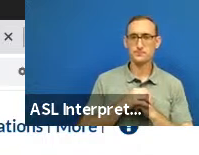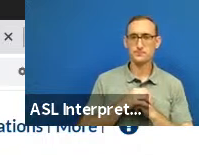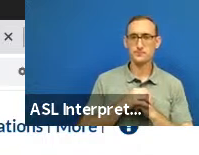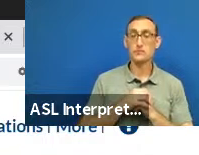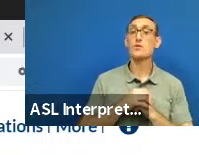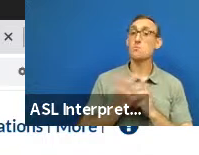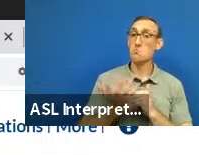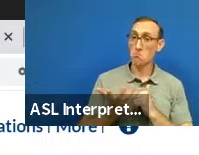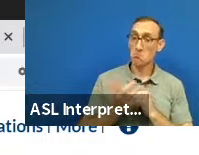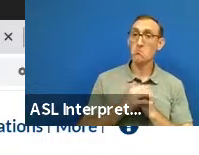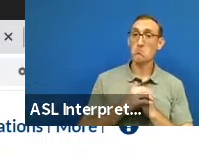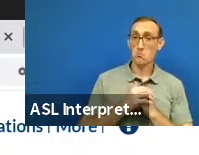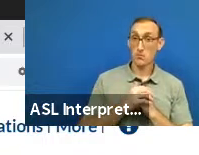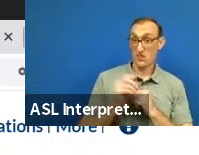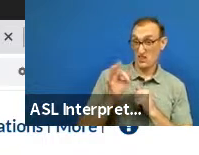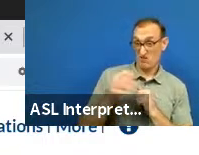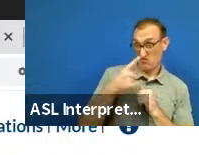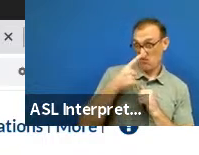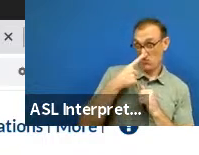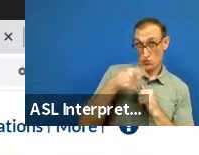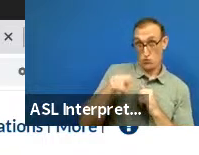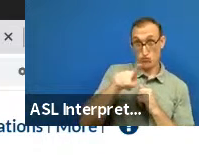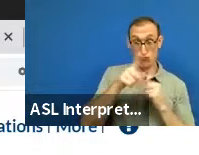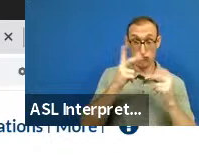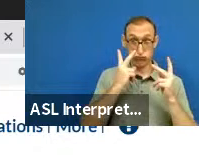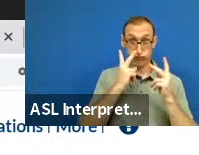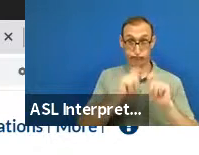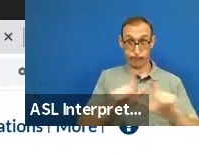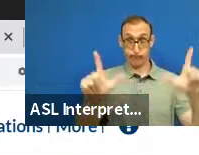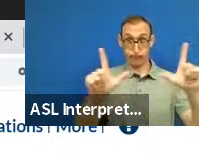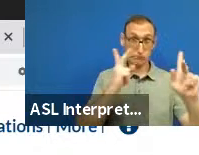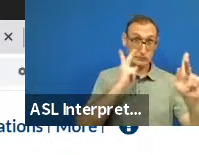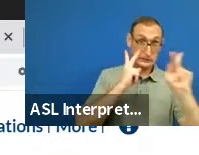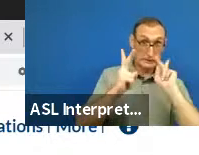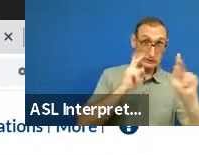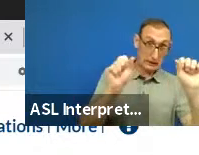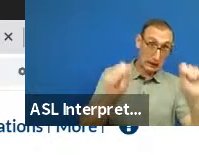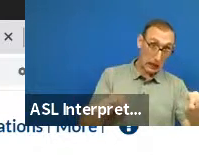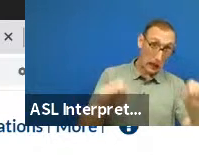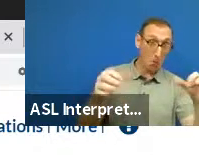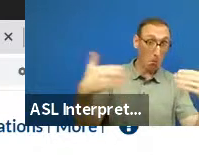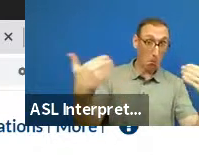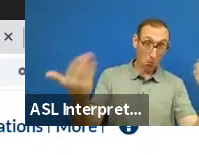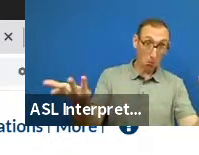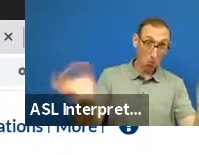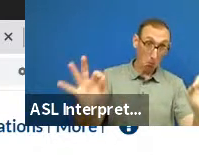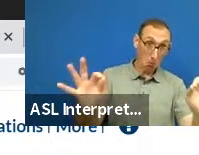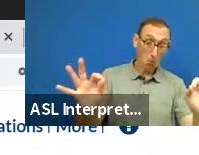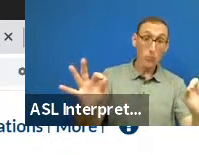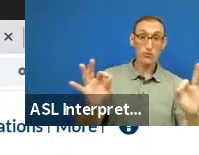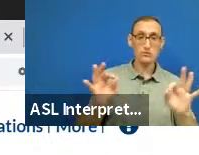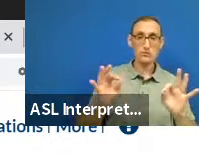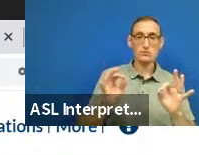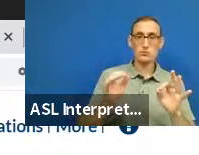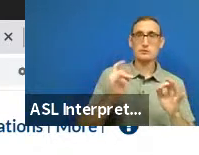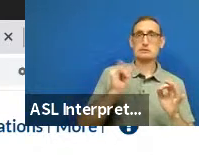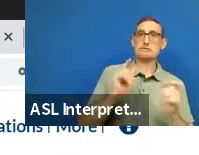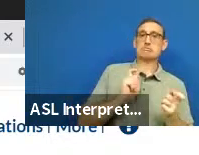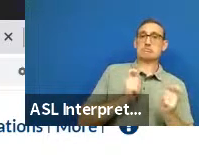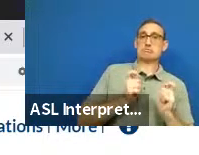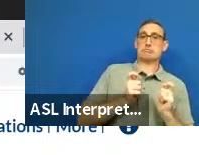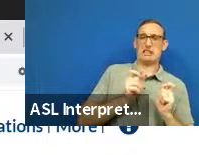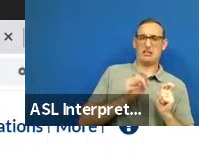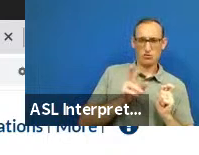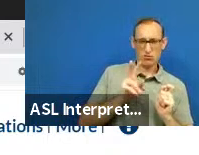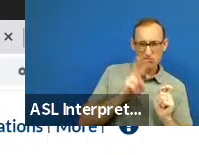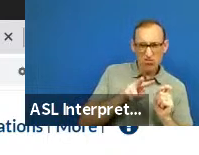And so if you're able to go in and see this, again, it still may be some tweaking. So like if you've gone back or if you've listened or if you look at this and you're